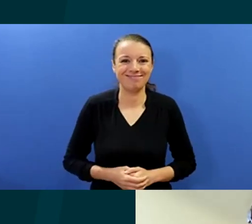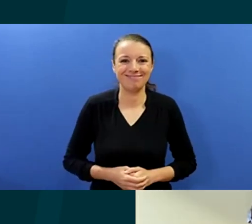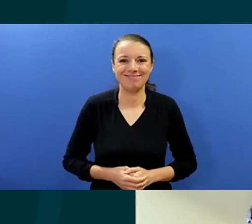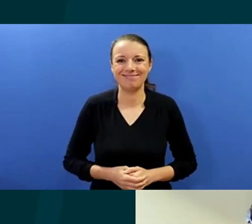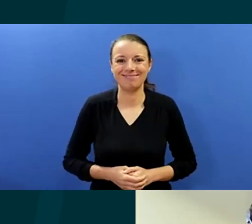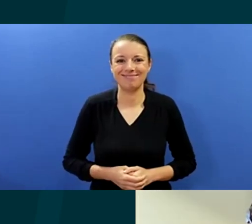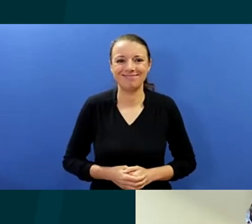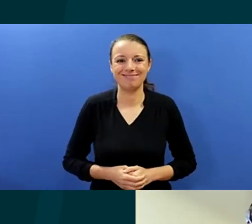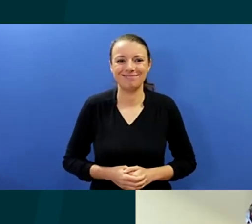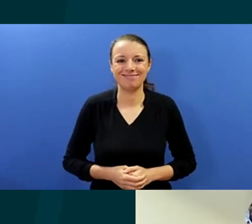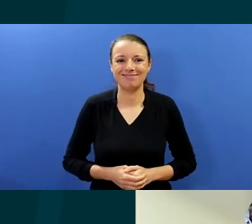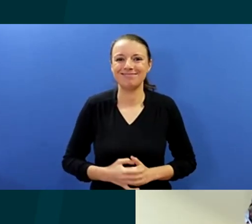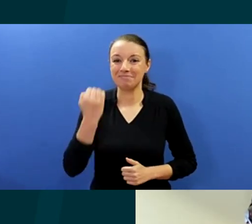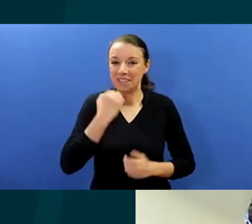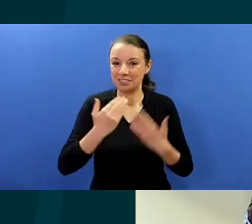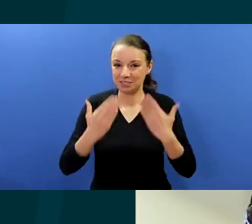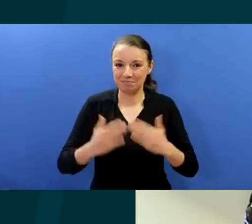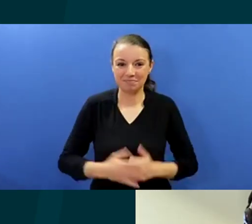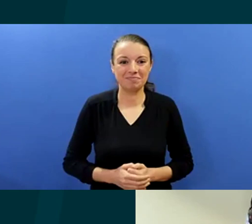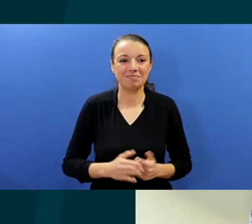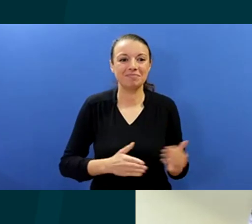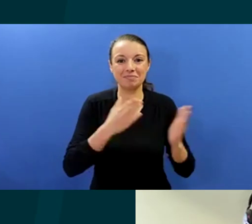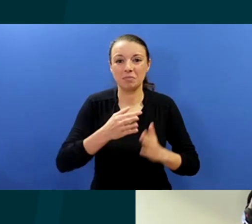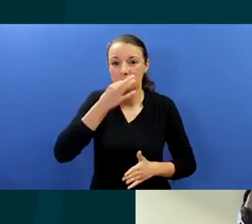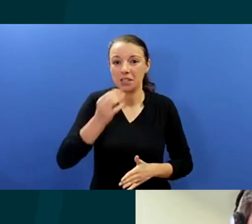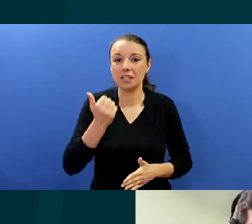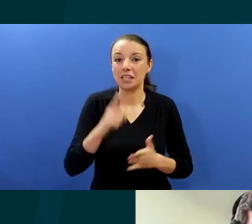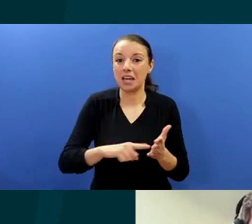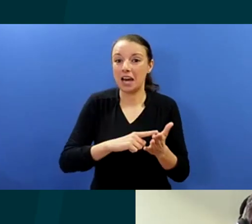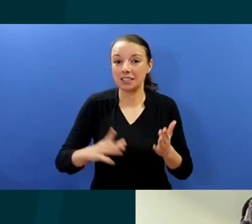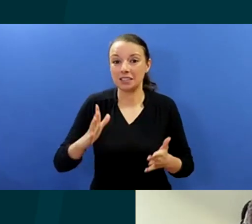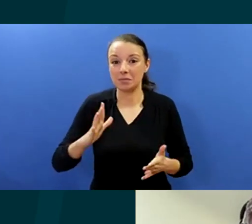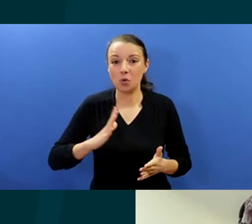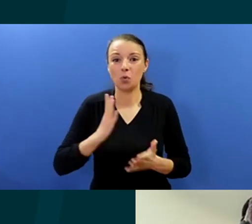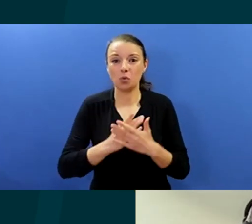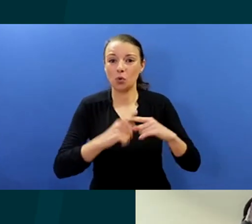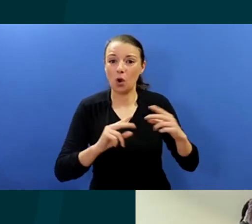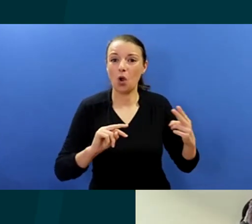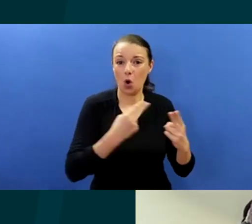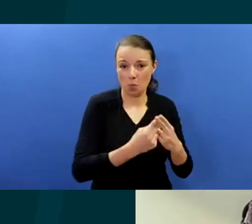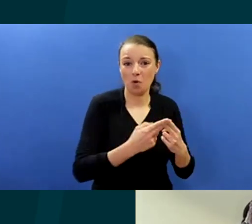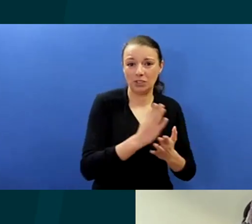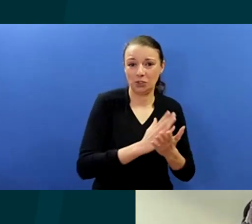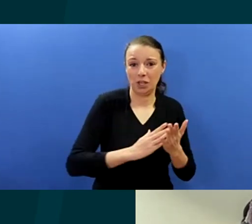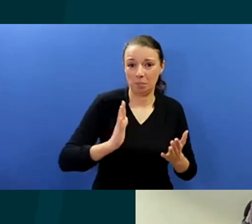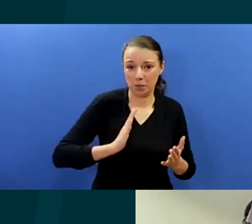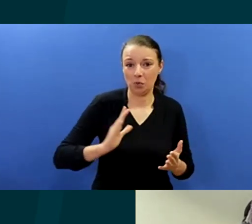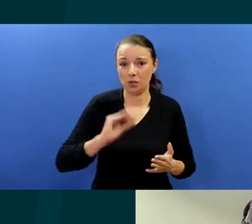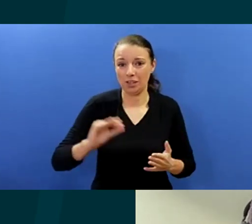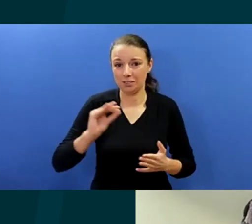Bardzo dziękuję. I pytanie, które się pojawia kilkukrotnie. Thank you so much. But there is a question asked a couple times. It was partly